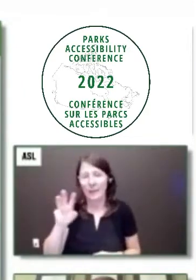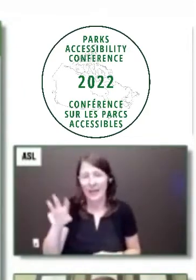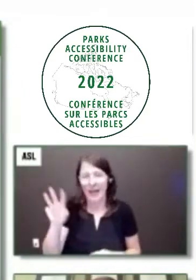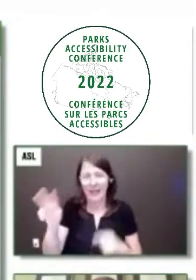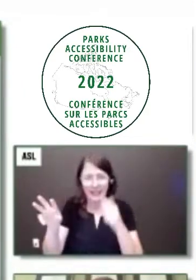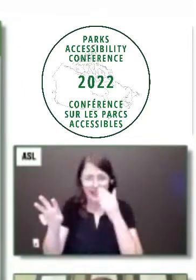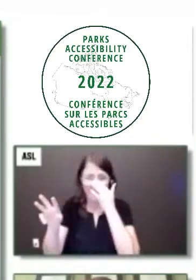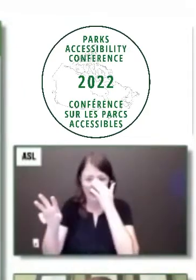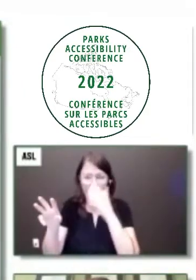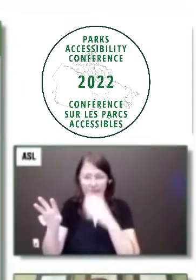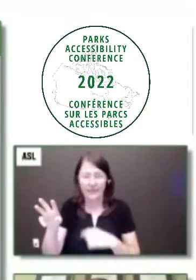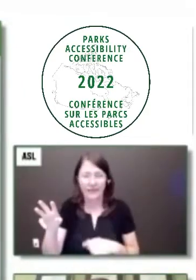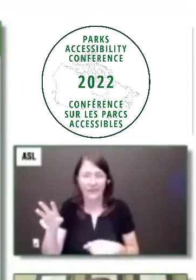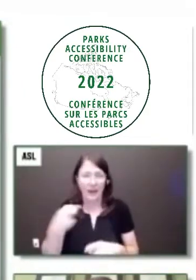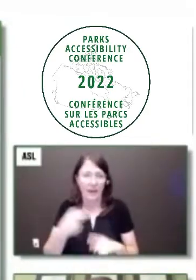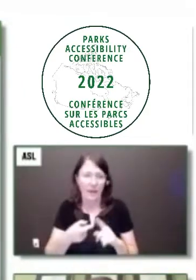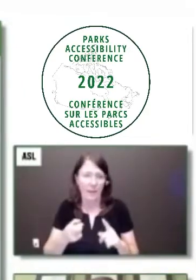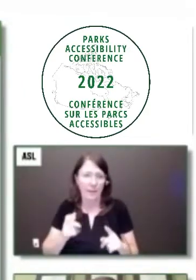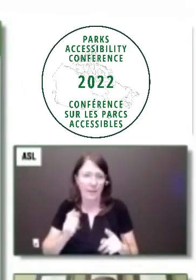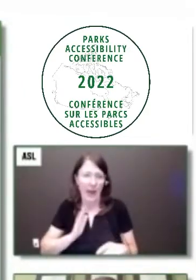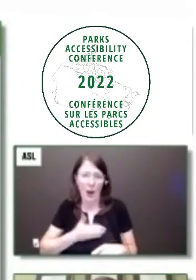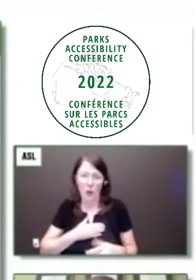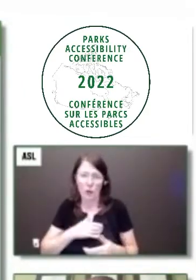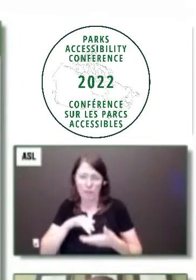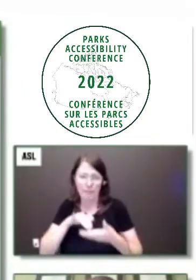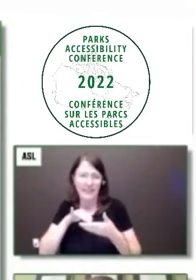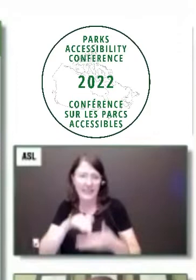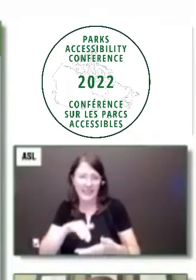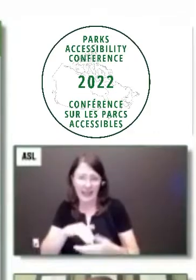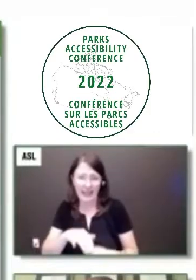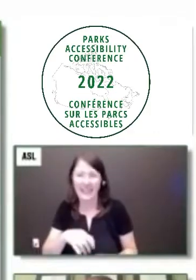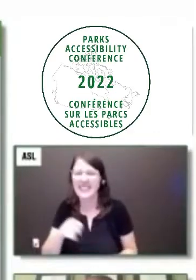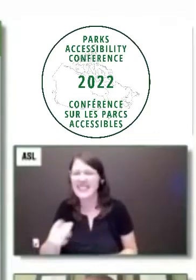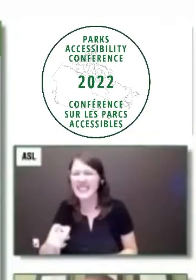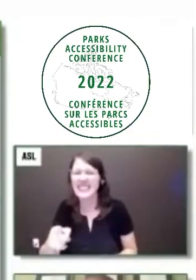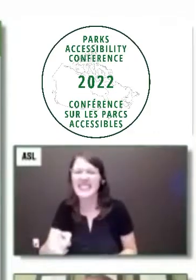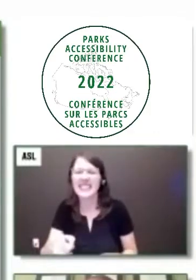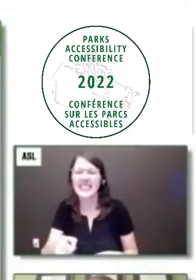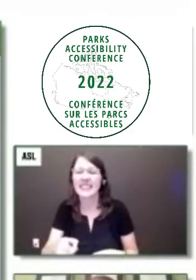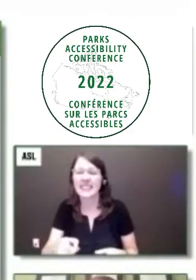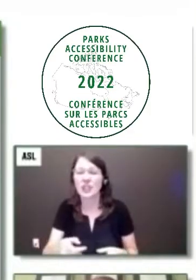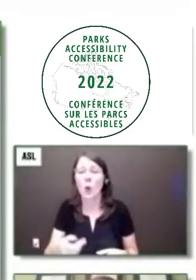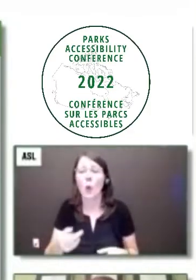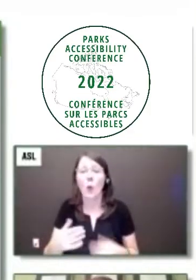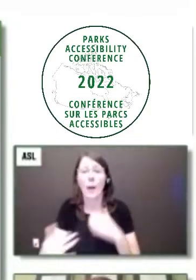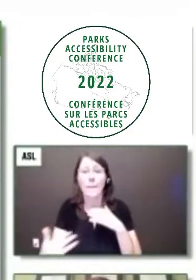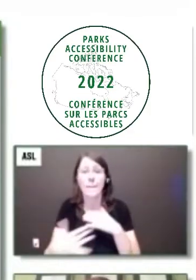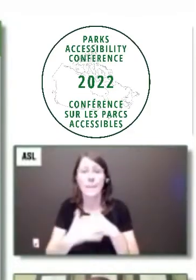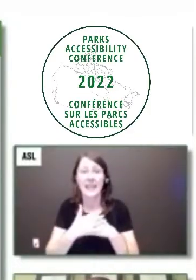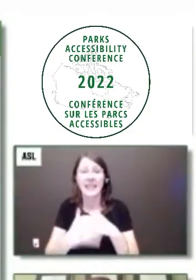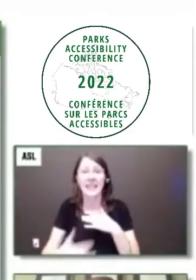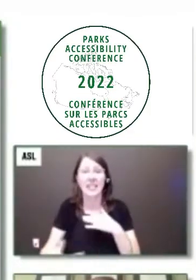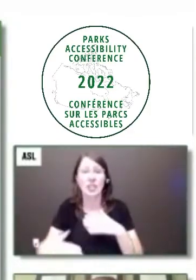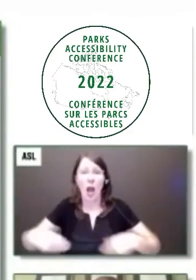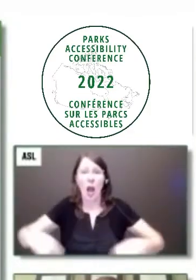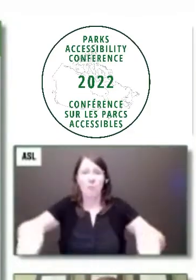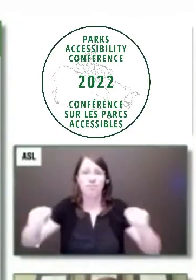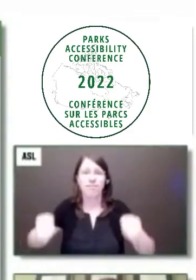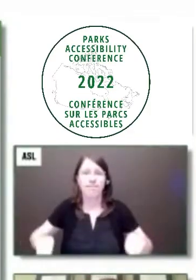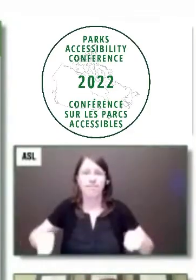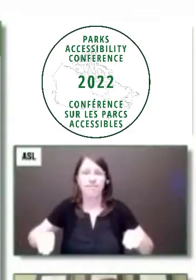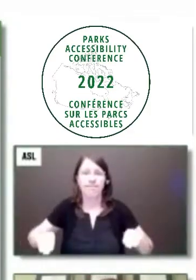there's research assistants asking me questions on a beach mat in Boundary Bay in Richmond,